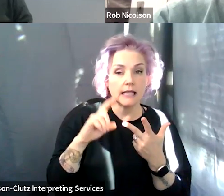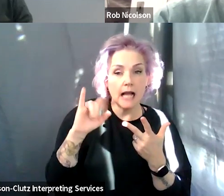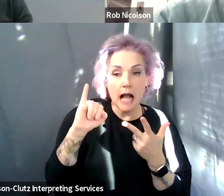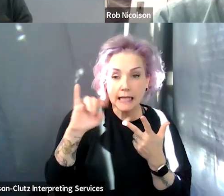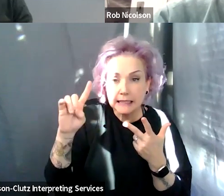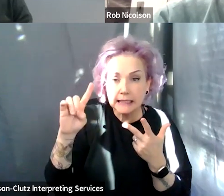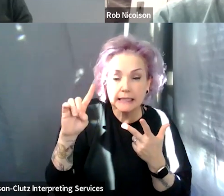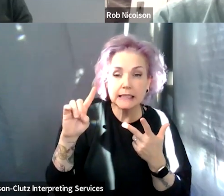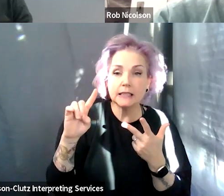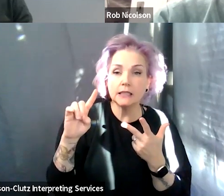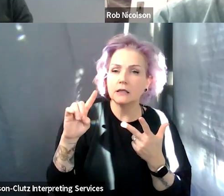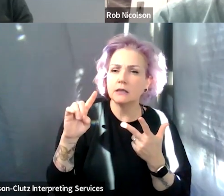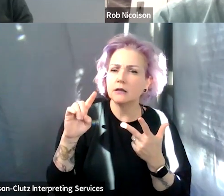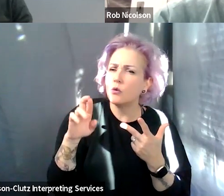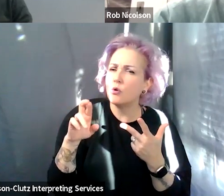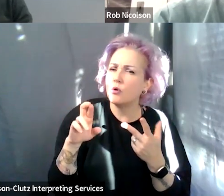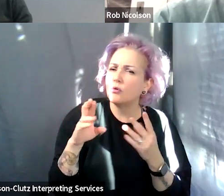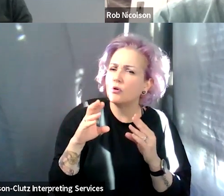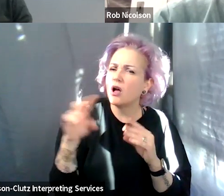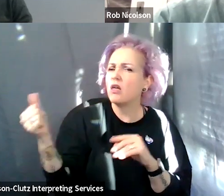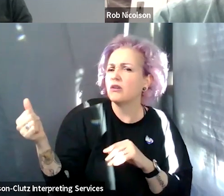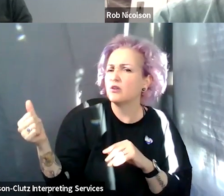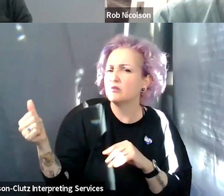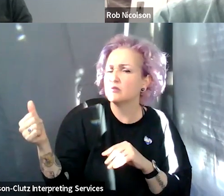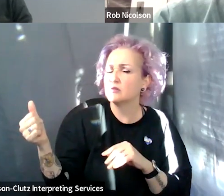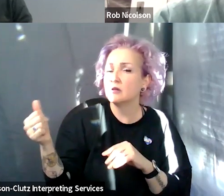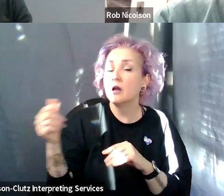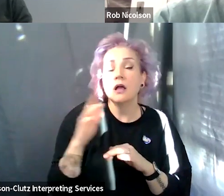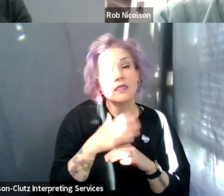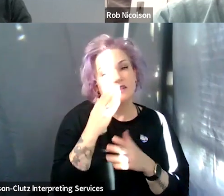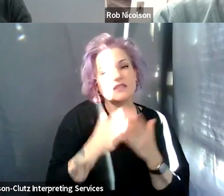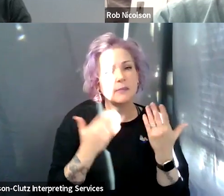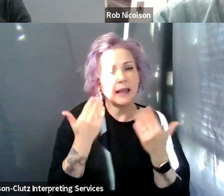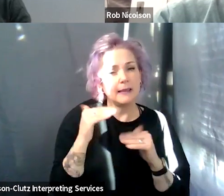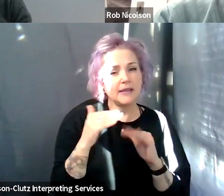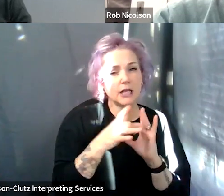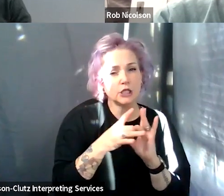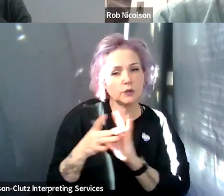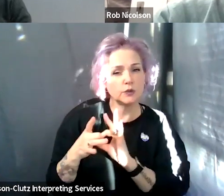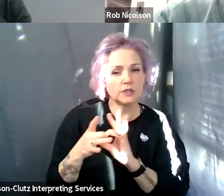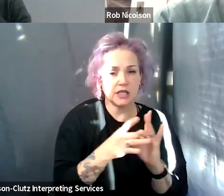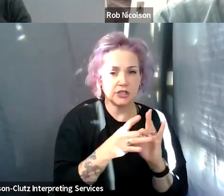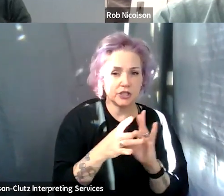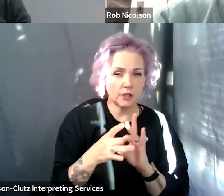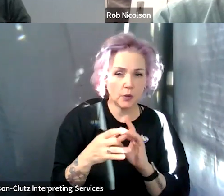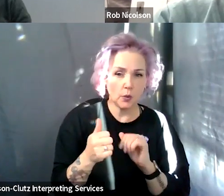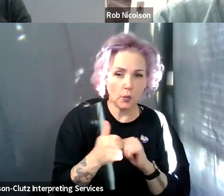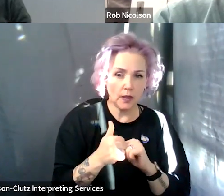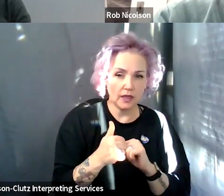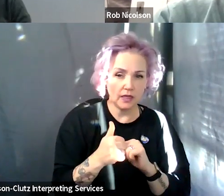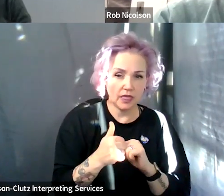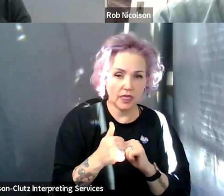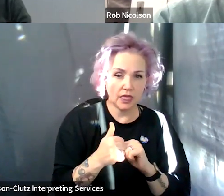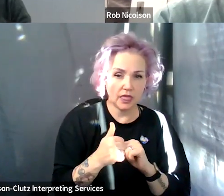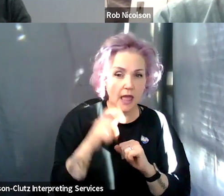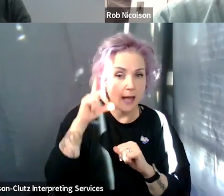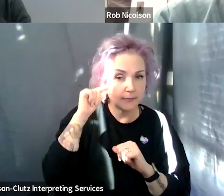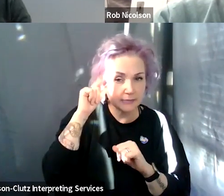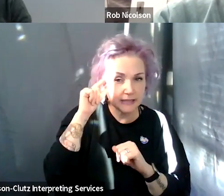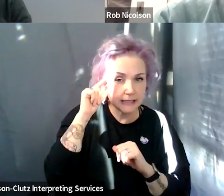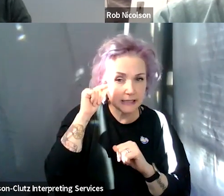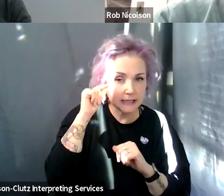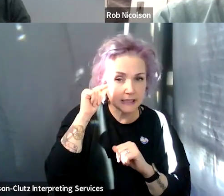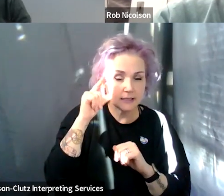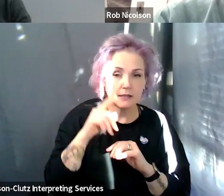there's some limited association with, I think some studies have tried to look at the association with epilepsy